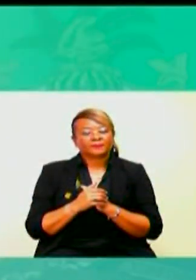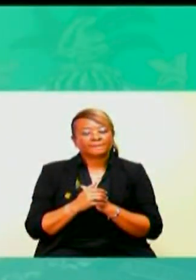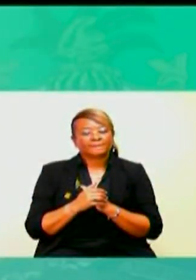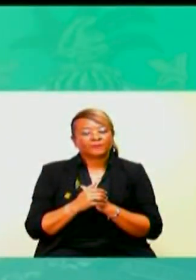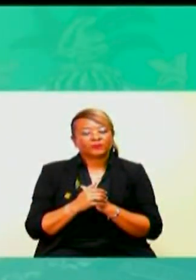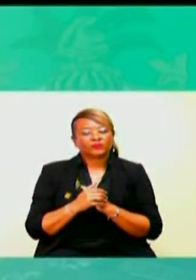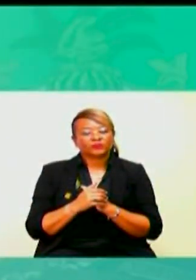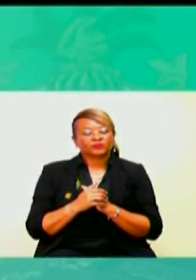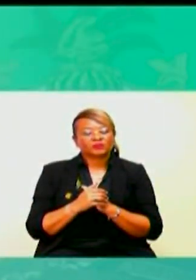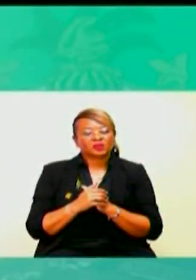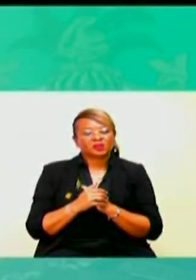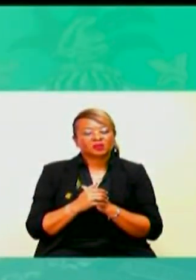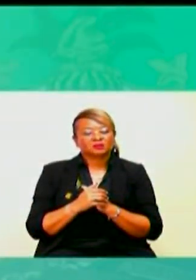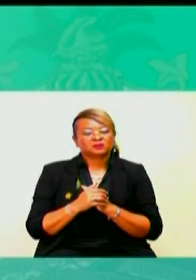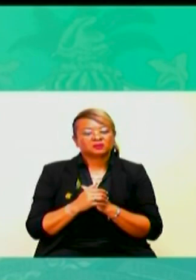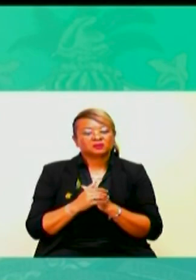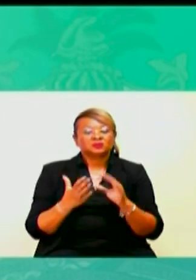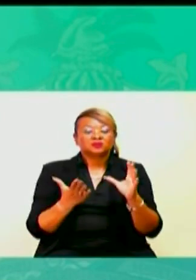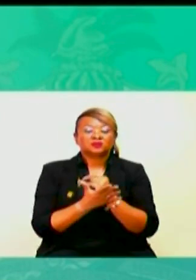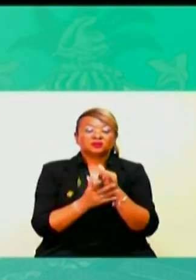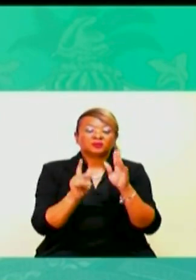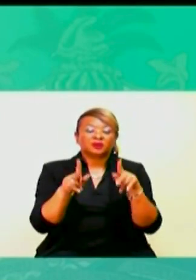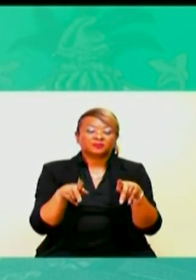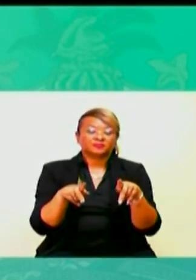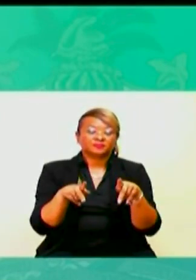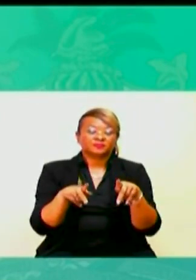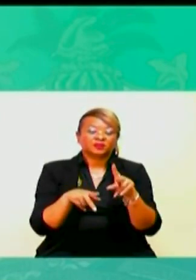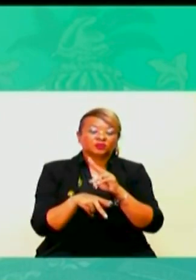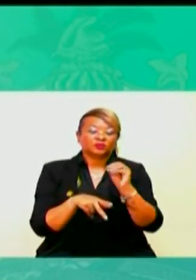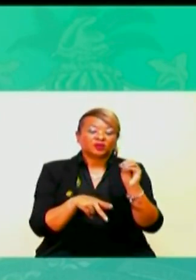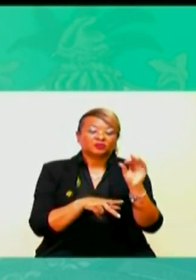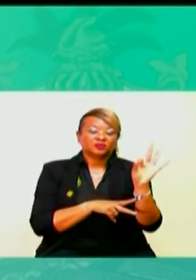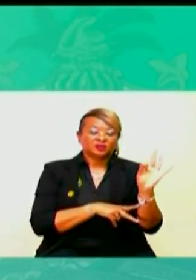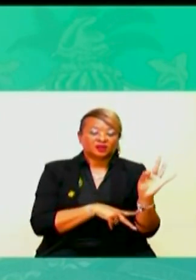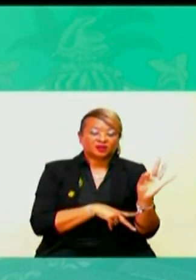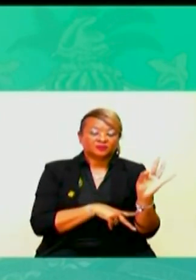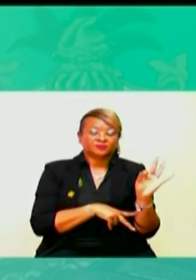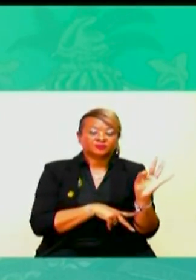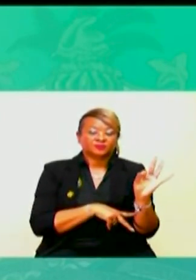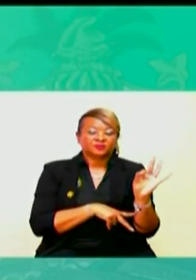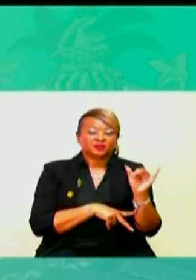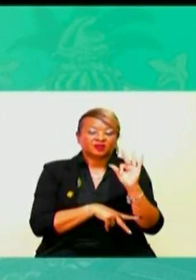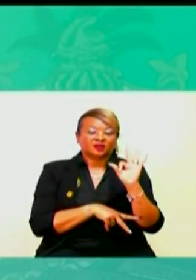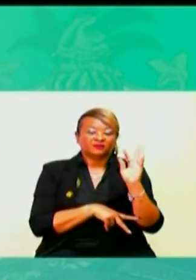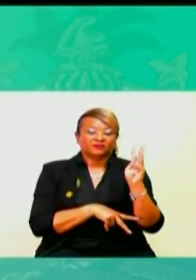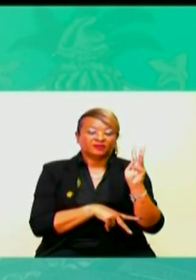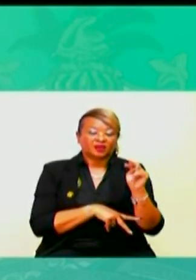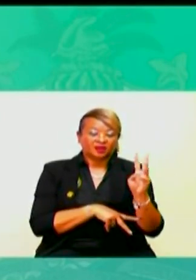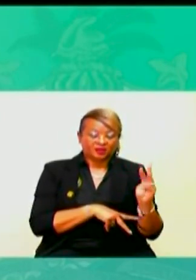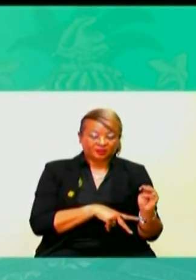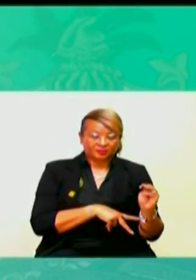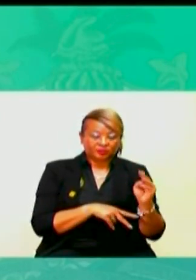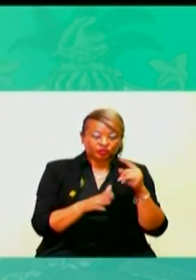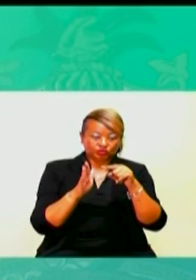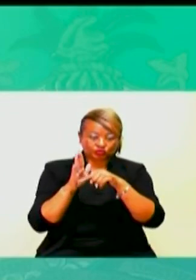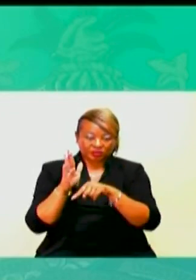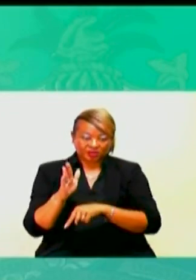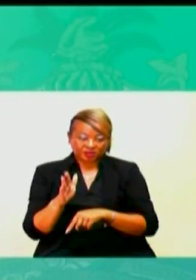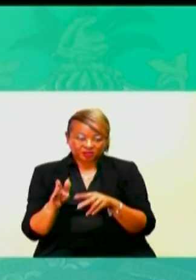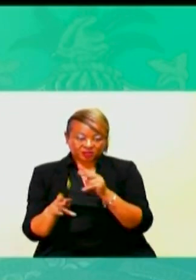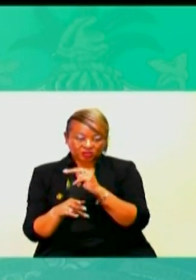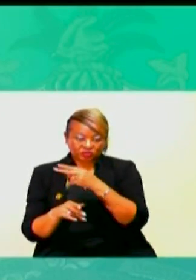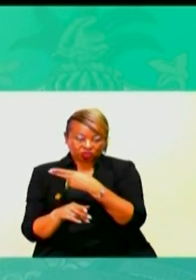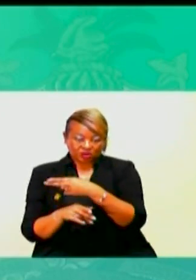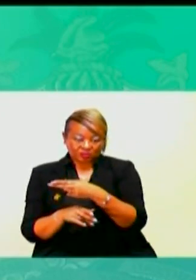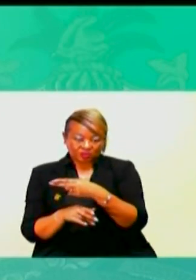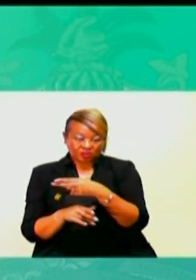Madam Speaker, to sum up, in 2009, the FNM administration dredged the Nassau Harbor